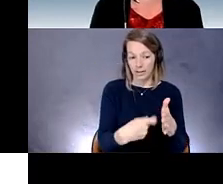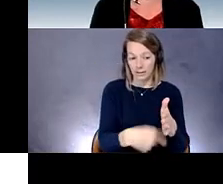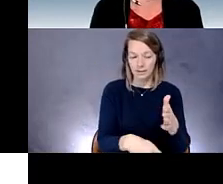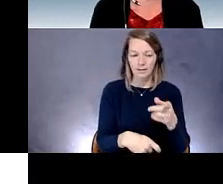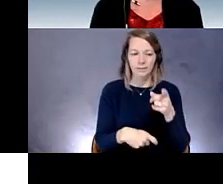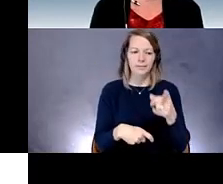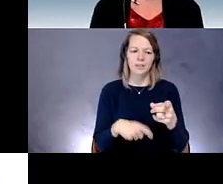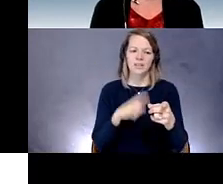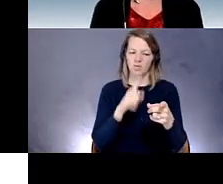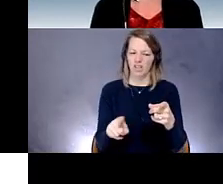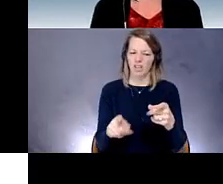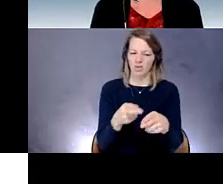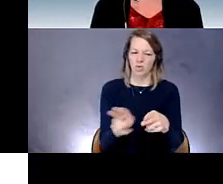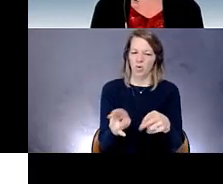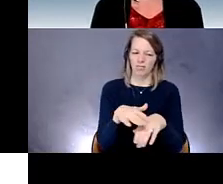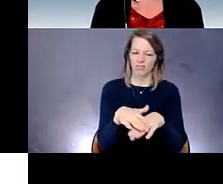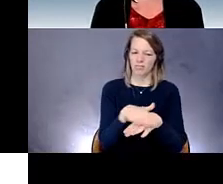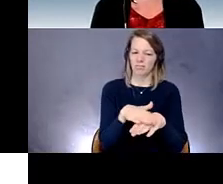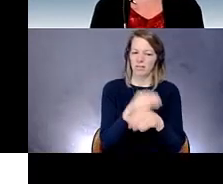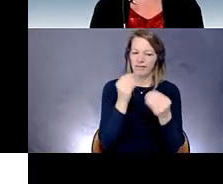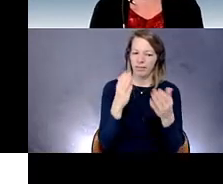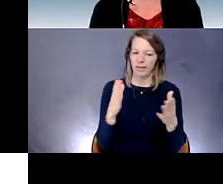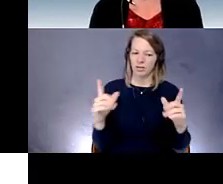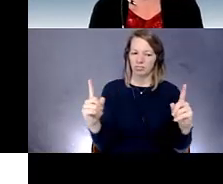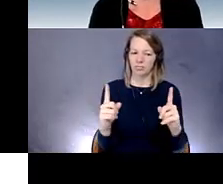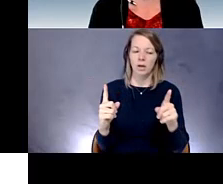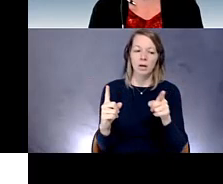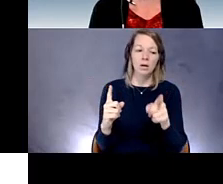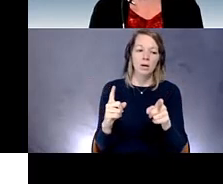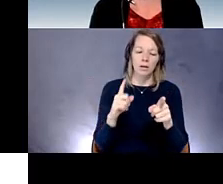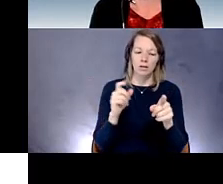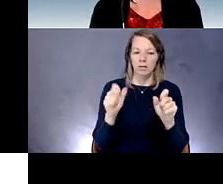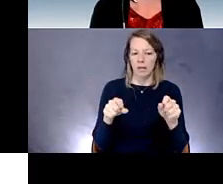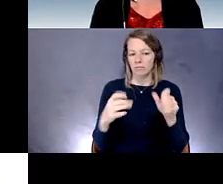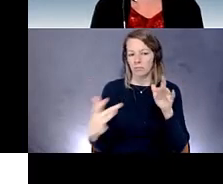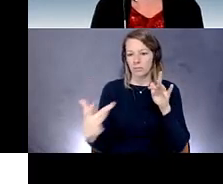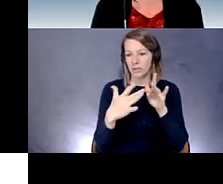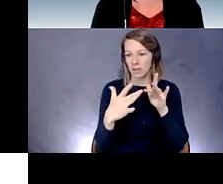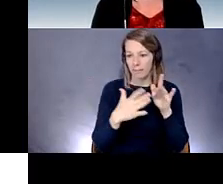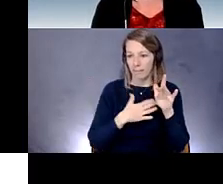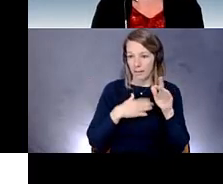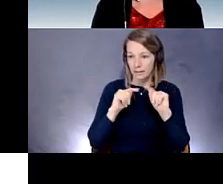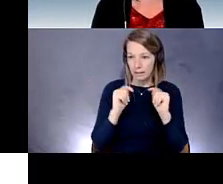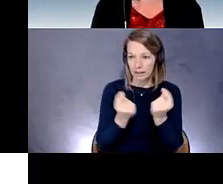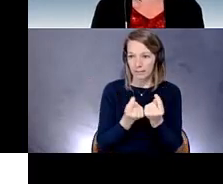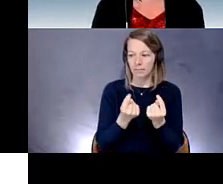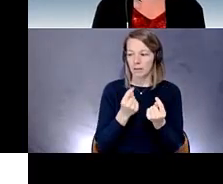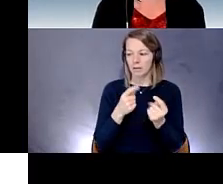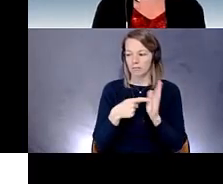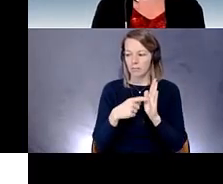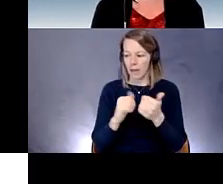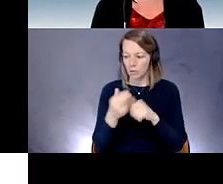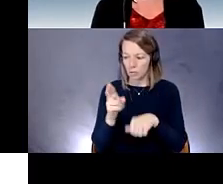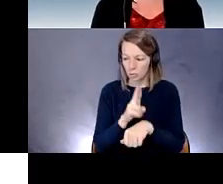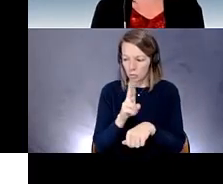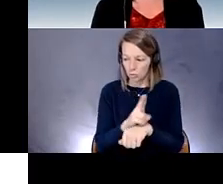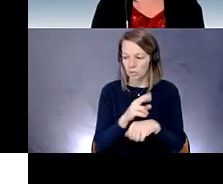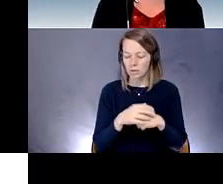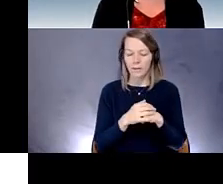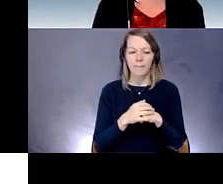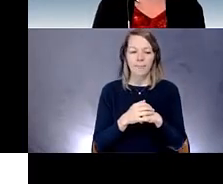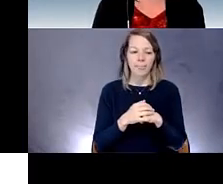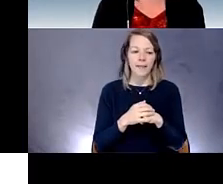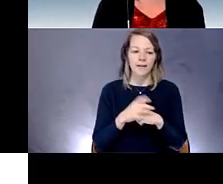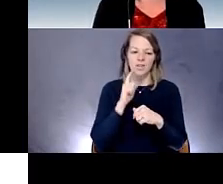is a very short preview of that tool. Certainly invite you to reach out to me and my team will teach you how to use it. And we also intend to later